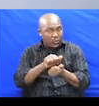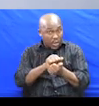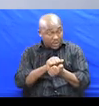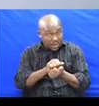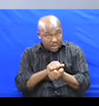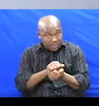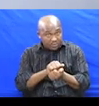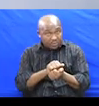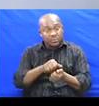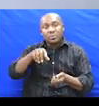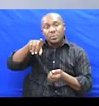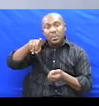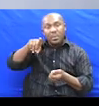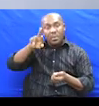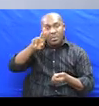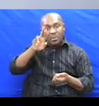and consumption